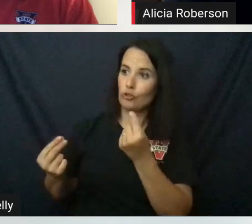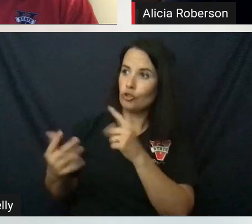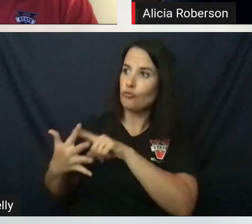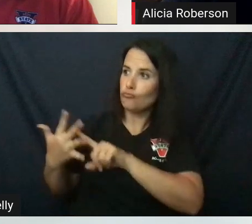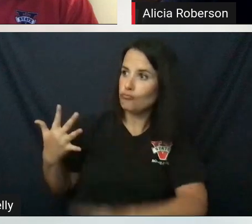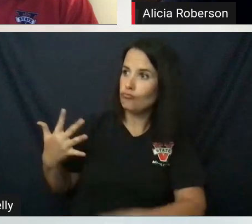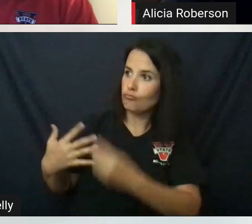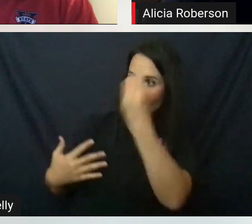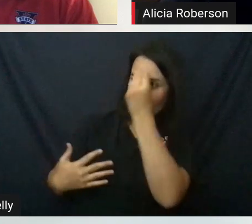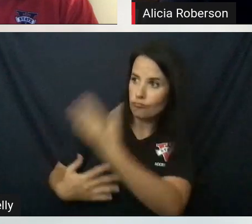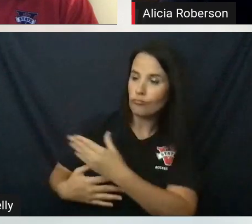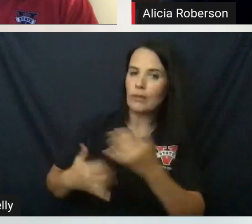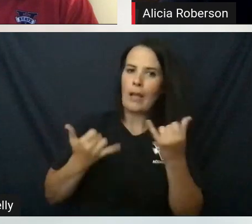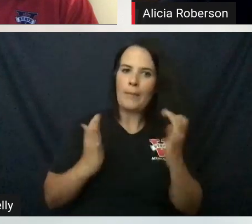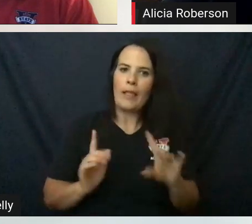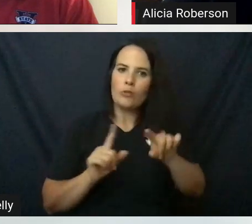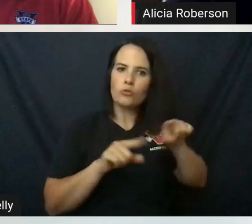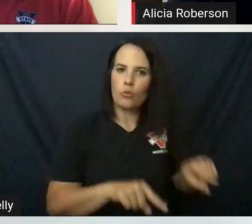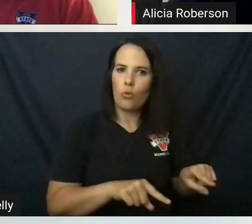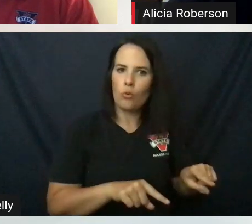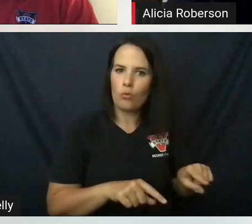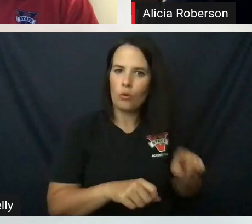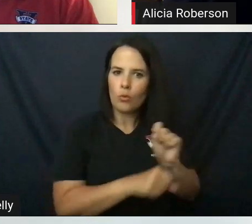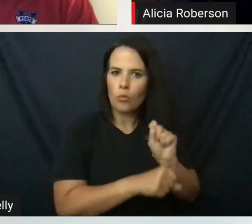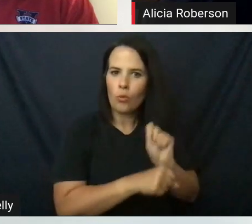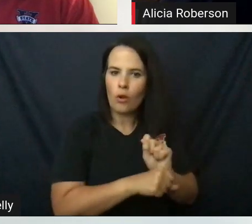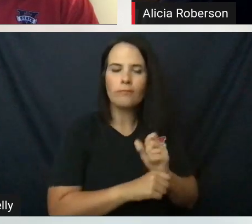the relationship between us and our students.